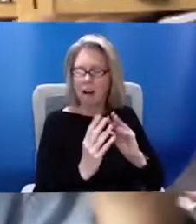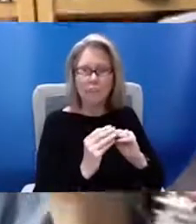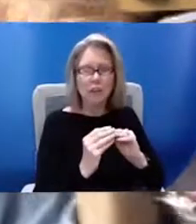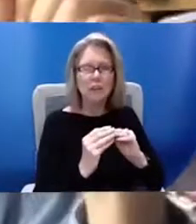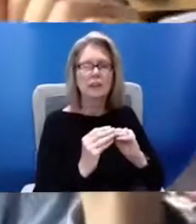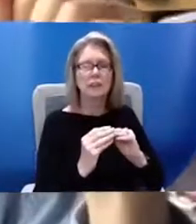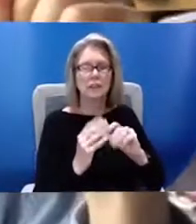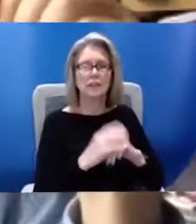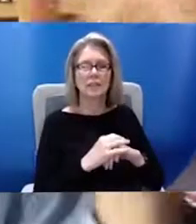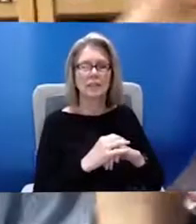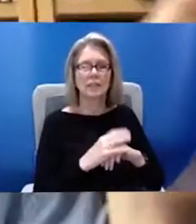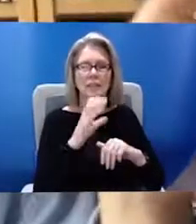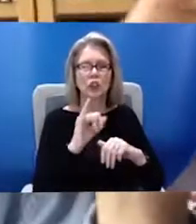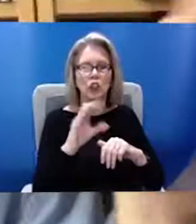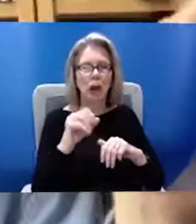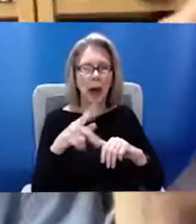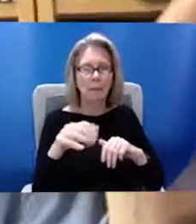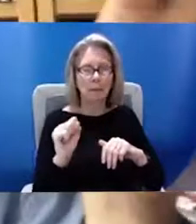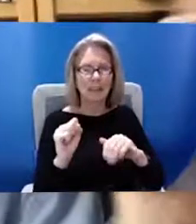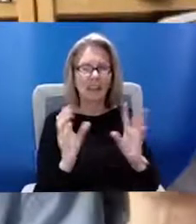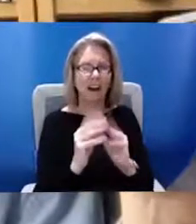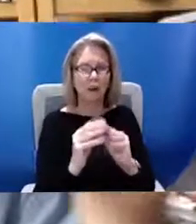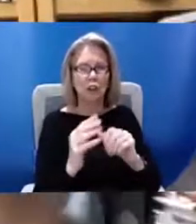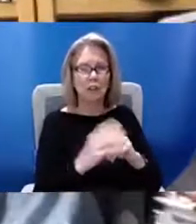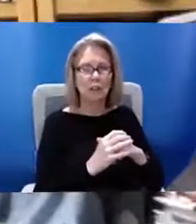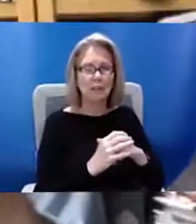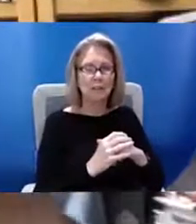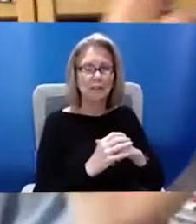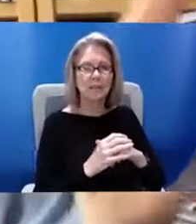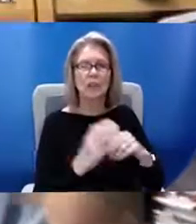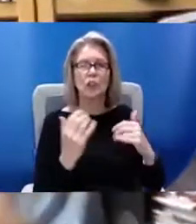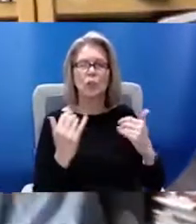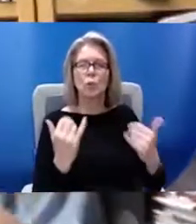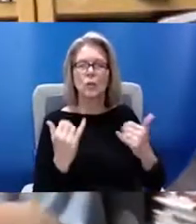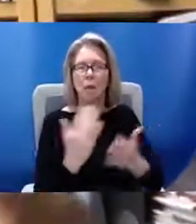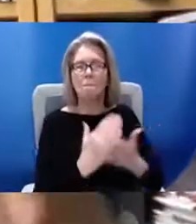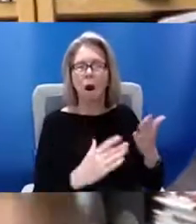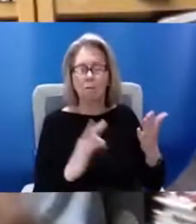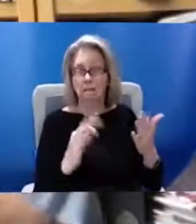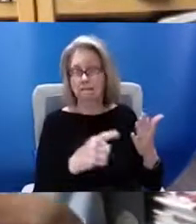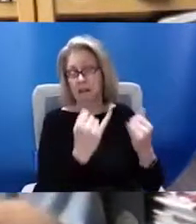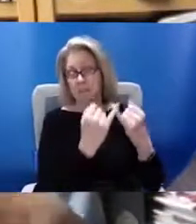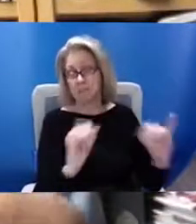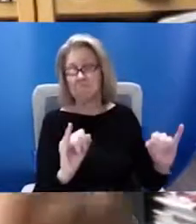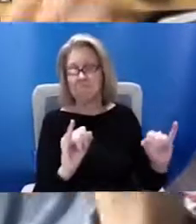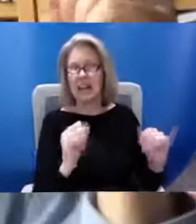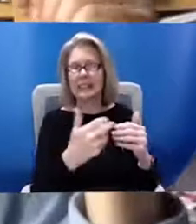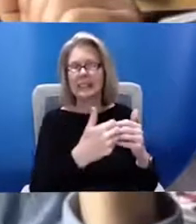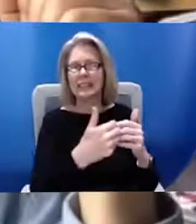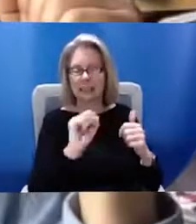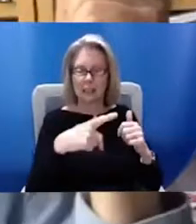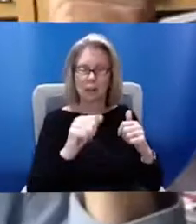conference at the Universidad de la Tierra in Chiapas, the CIDESI. That is today a Caracol now. Today is part of an